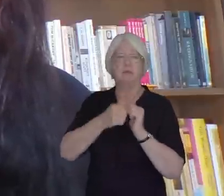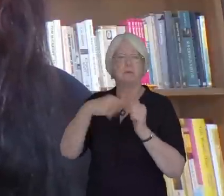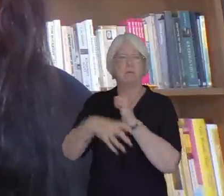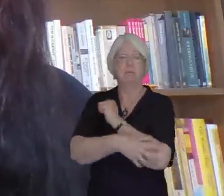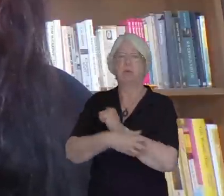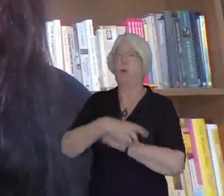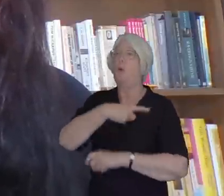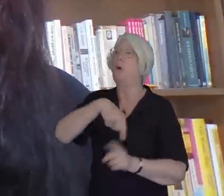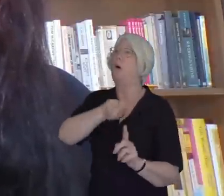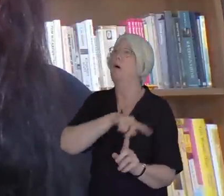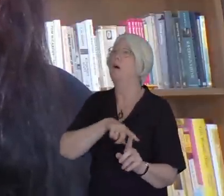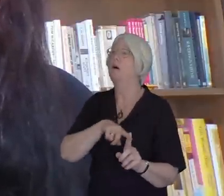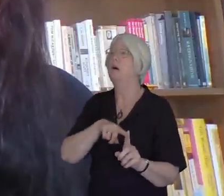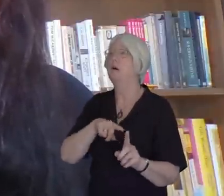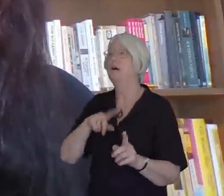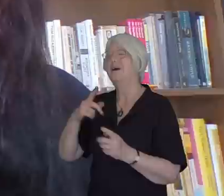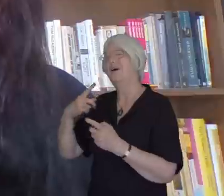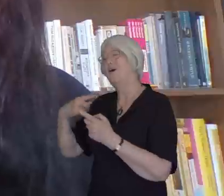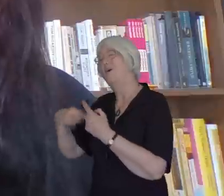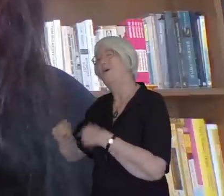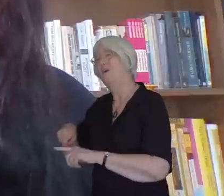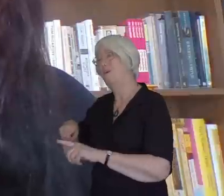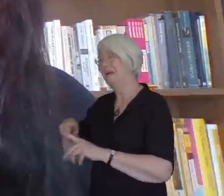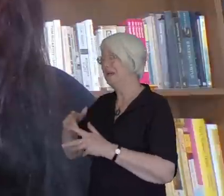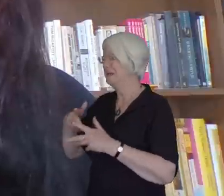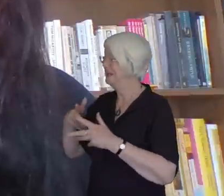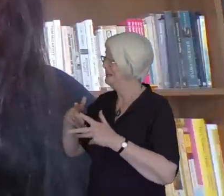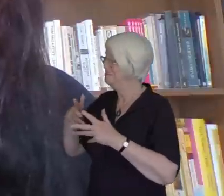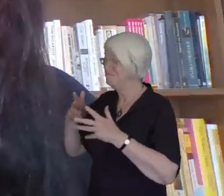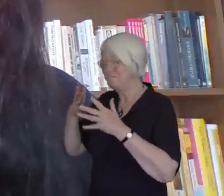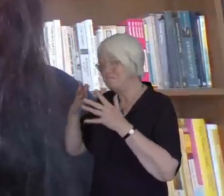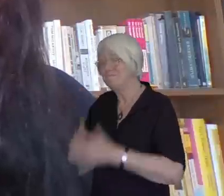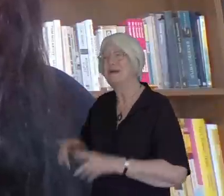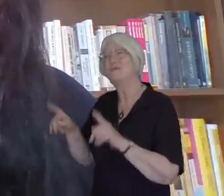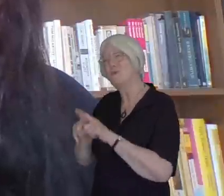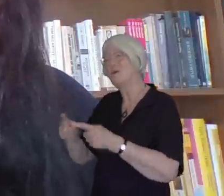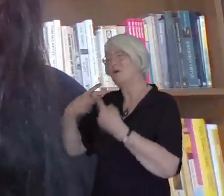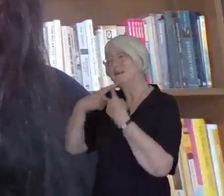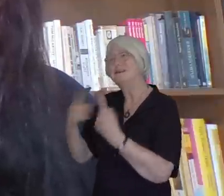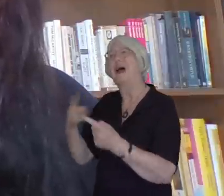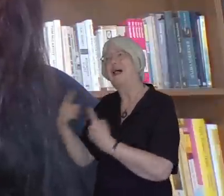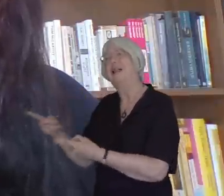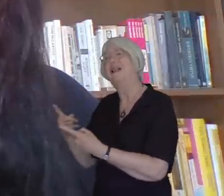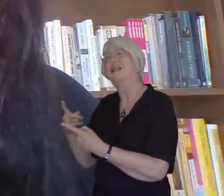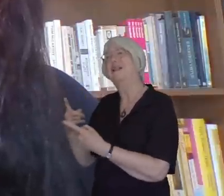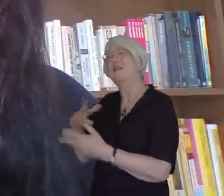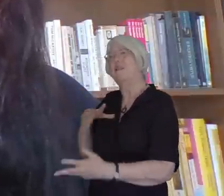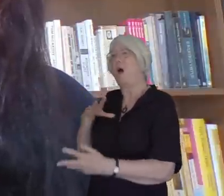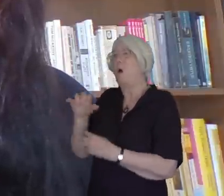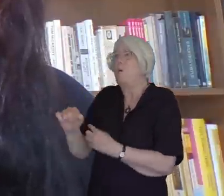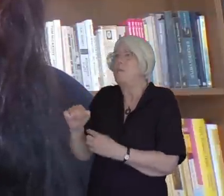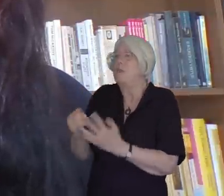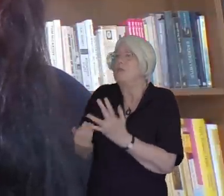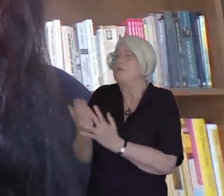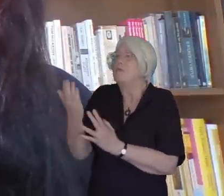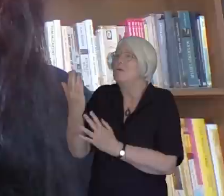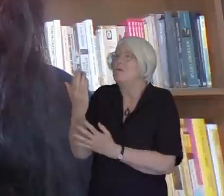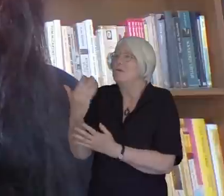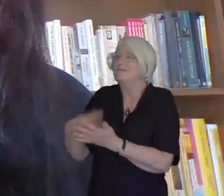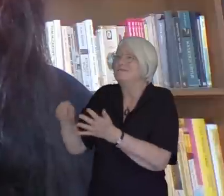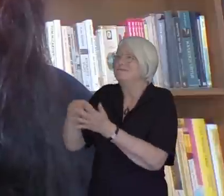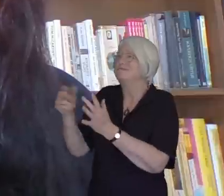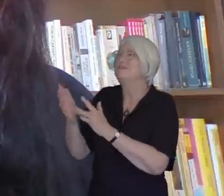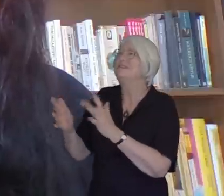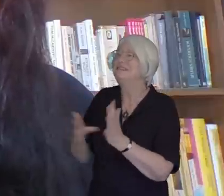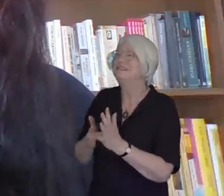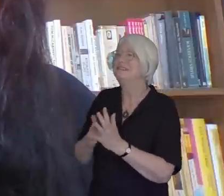disciples on the road to Emmaus, to tell others about the hope we found through the encounter with the risen Christ. Because at